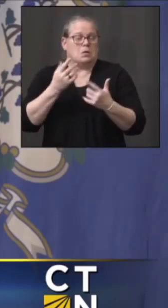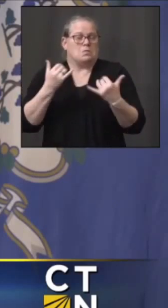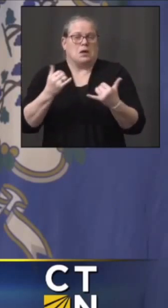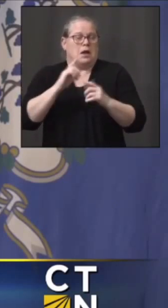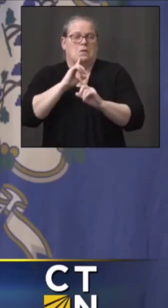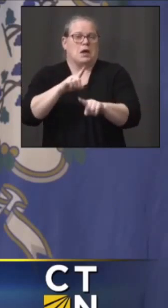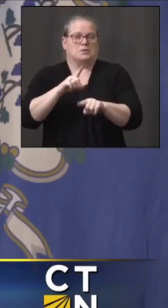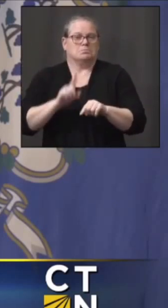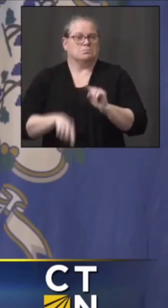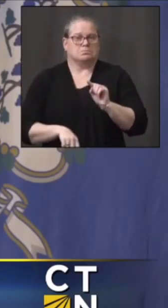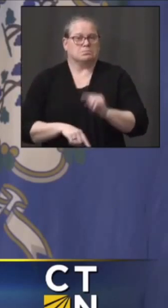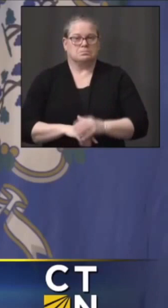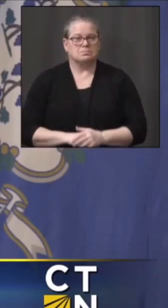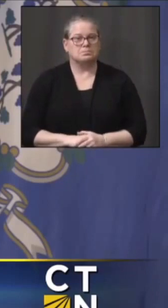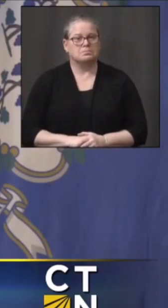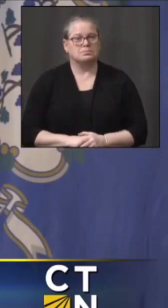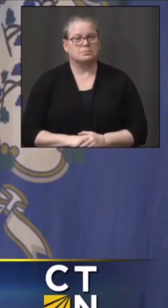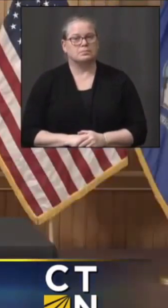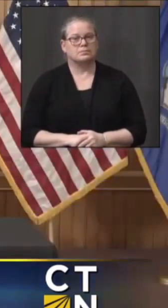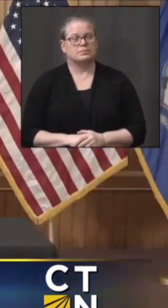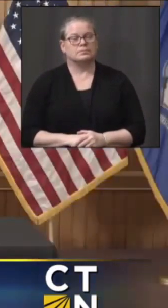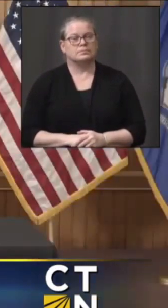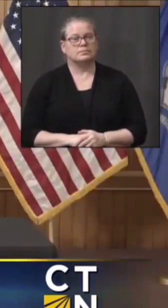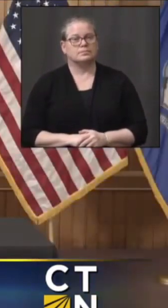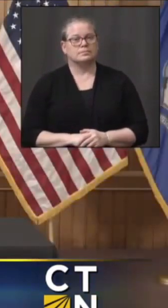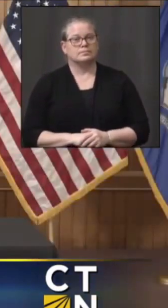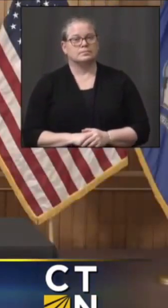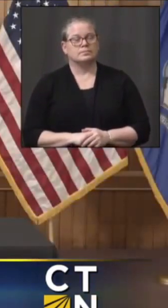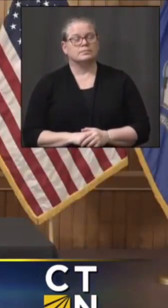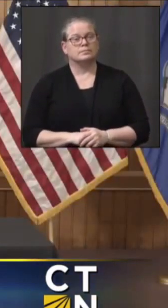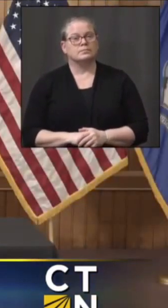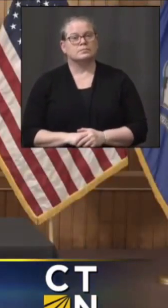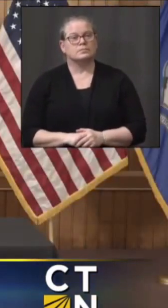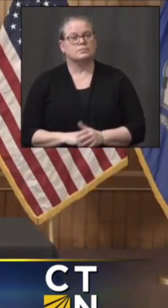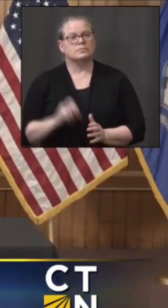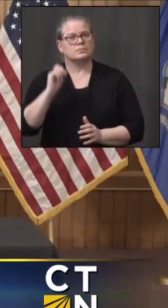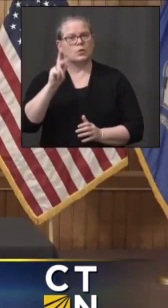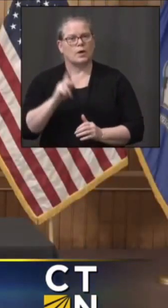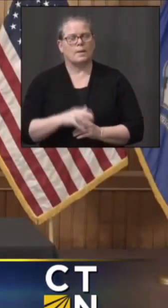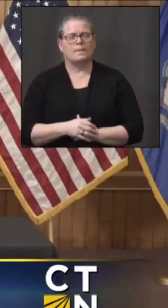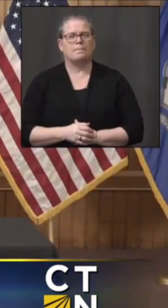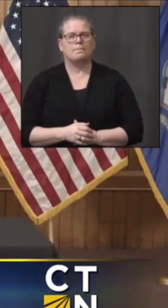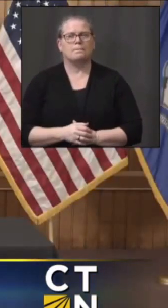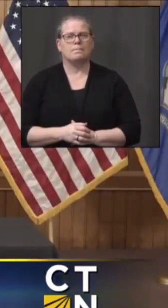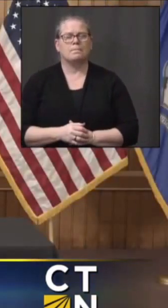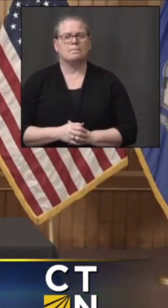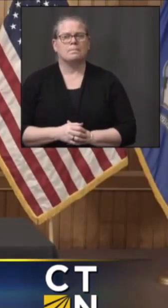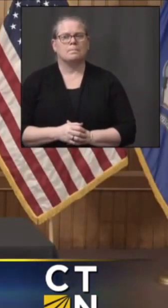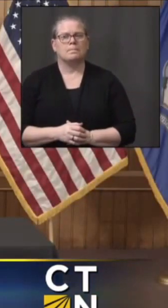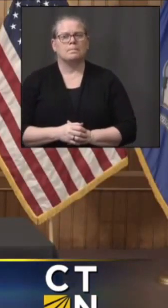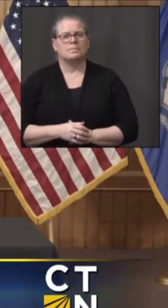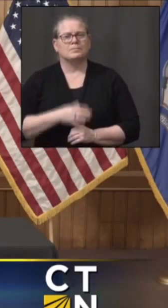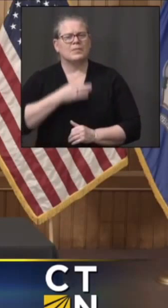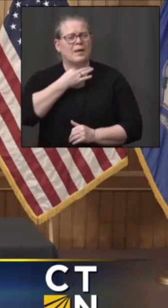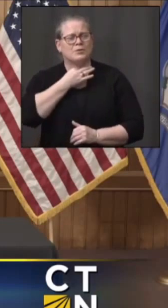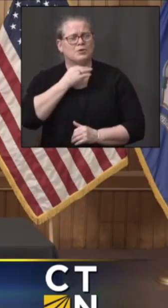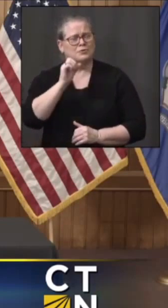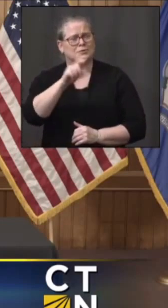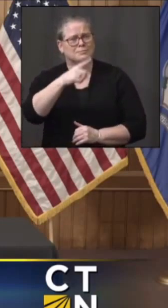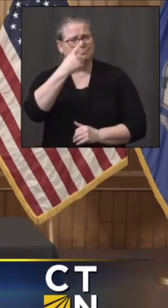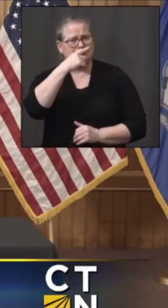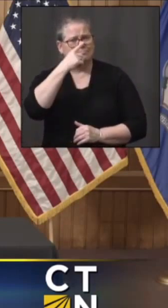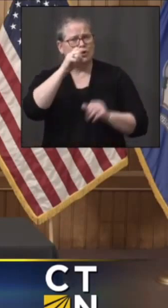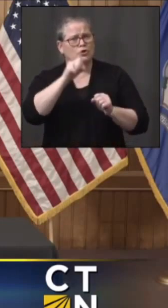Okay. I wonder if you might sort of describe the experience of being governor during these past